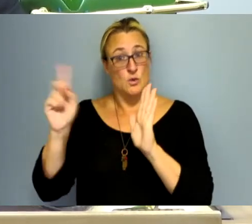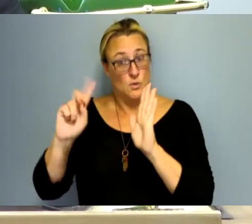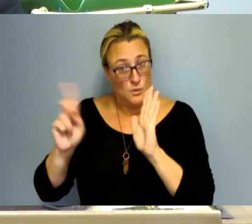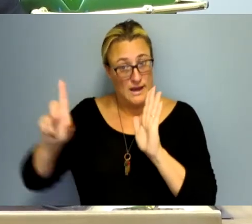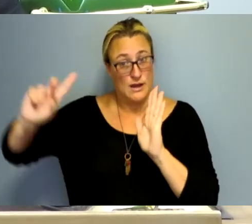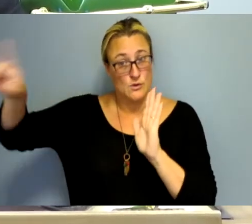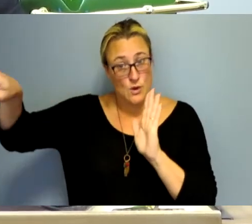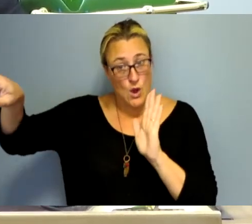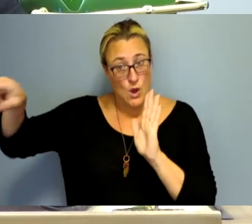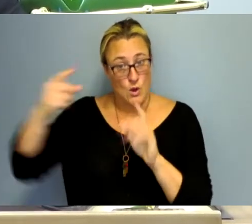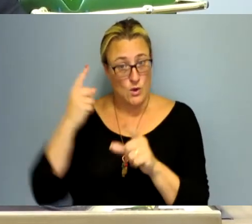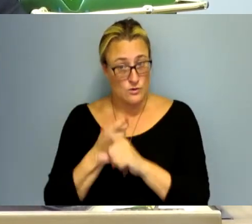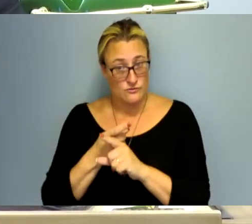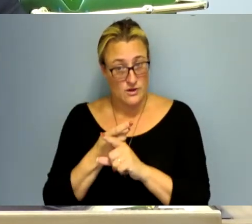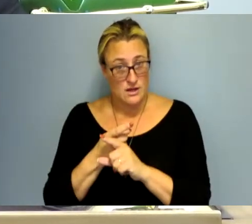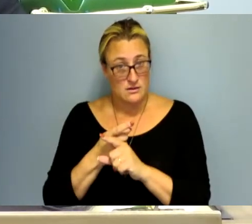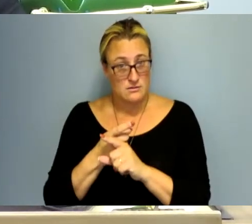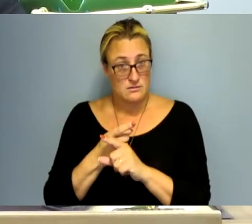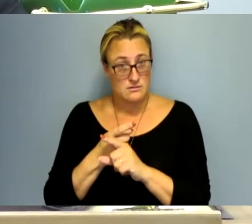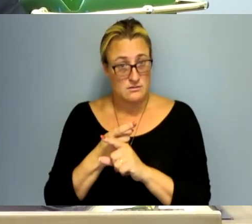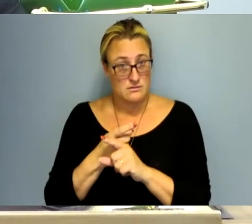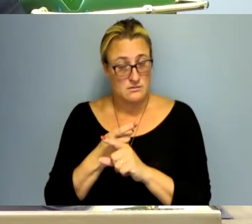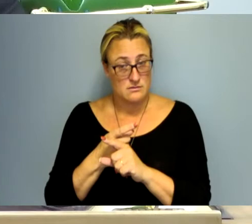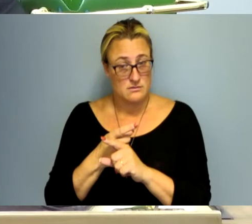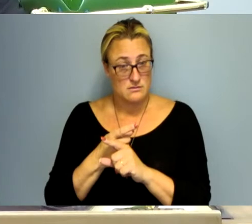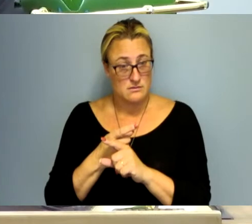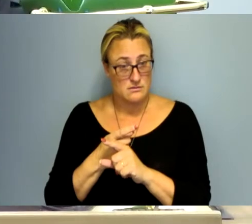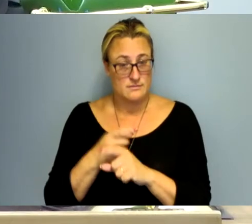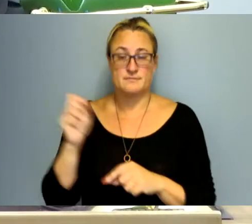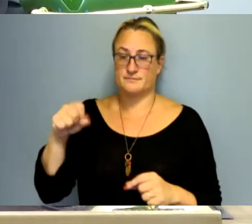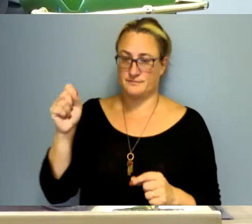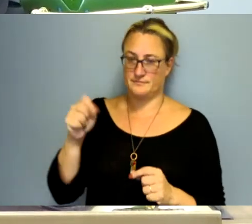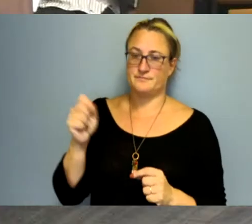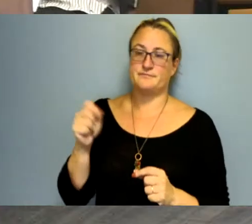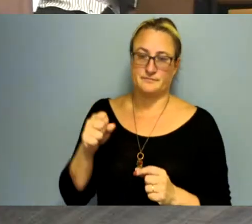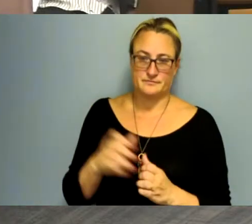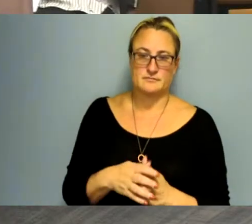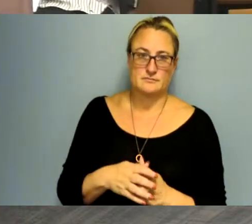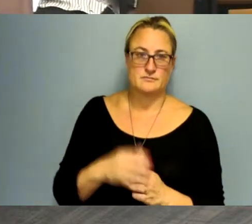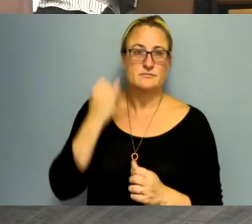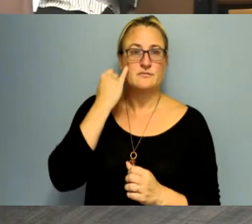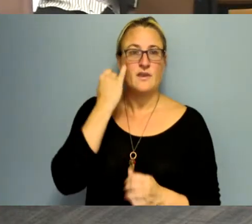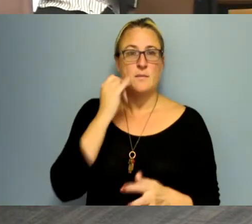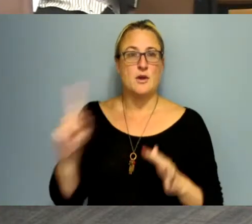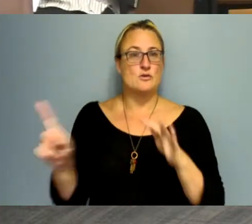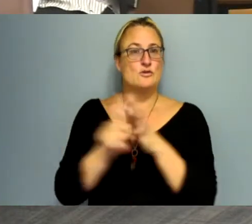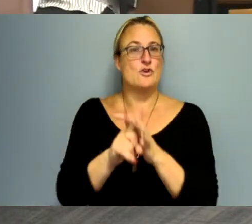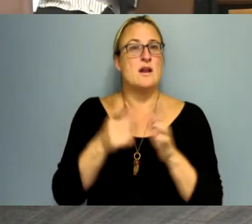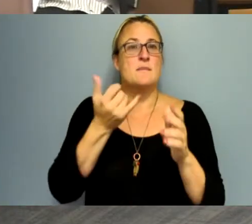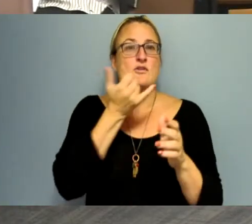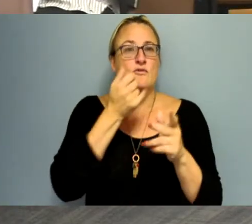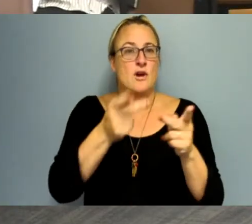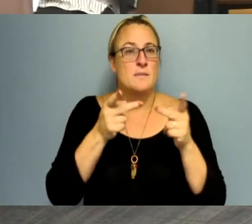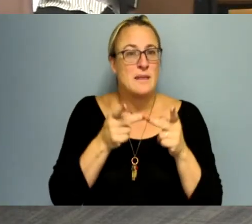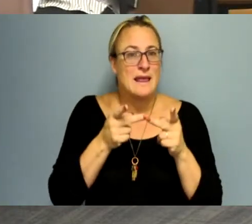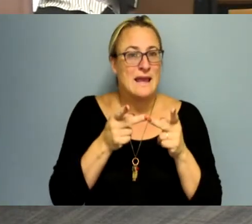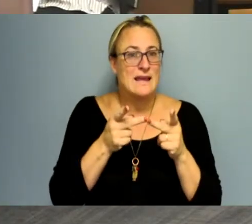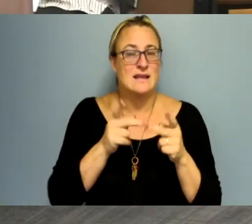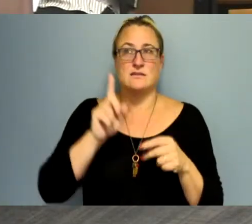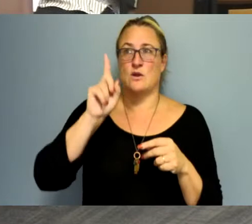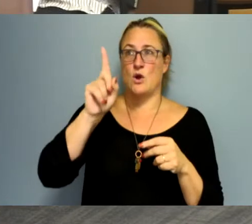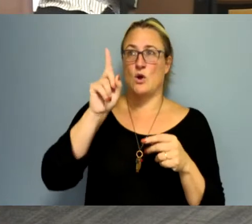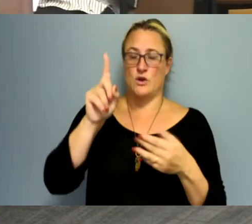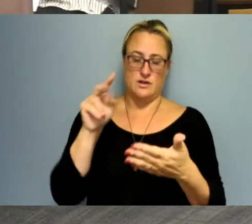person where they need to go to vote. Is that correct? That's correct. So if you were to go to the wrong polling place and the poll worker looks you up in the poll